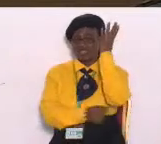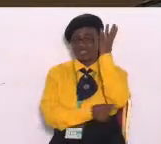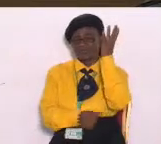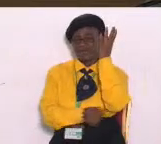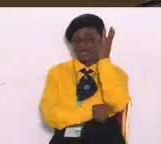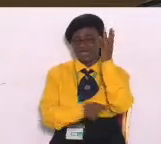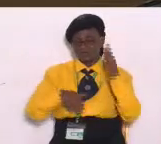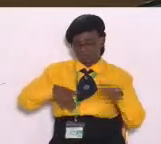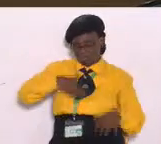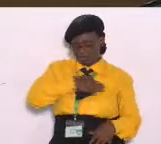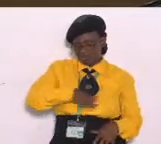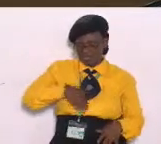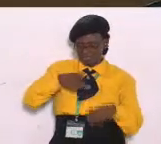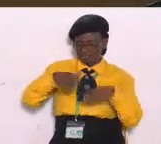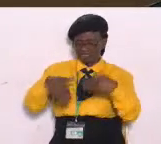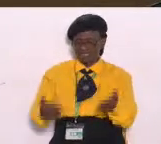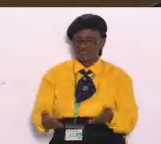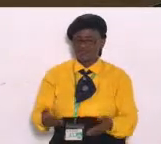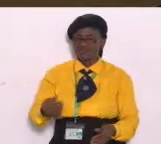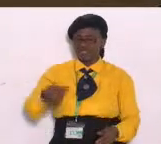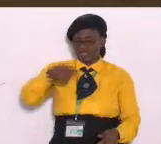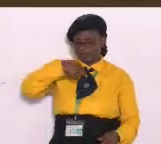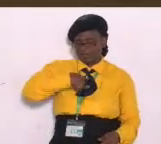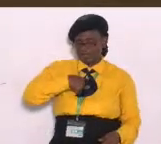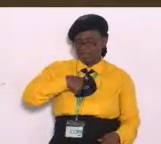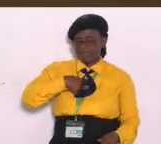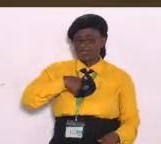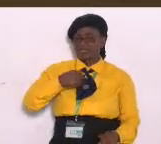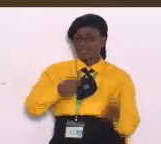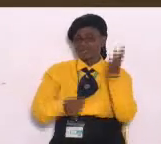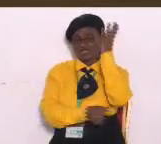Please give me Abraham's blessings.